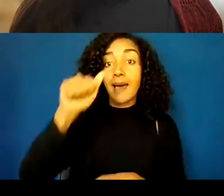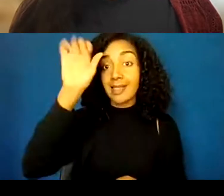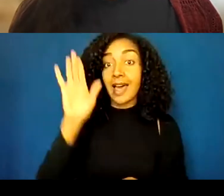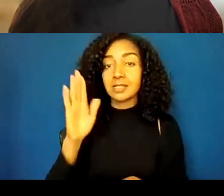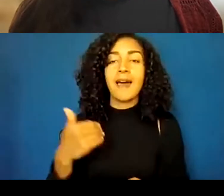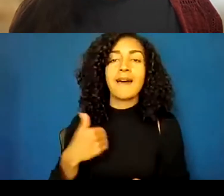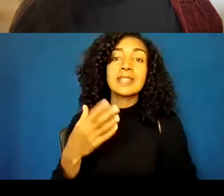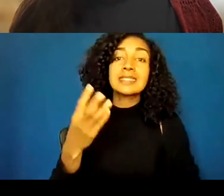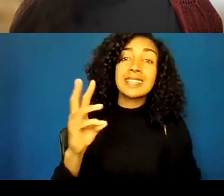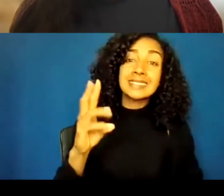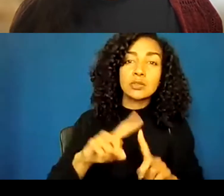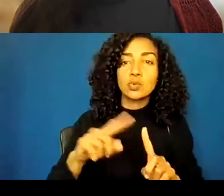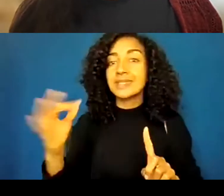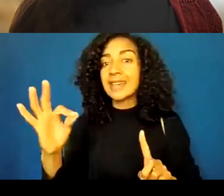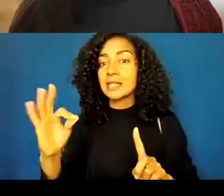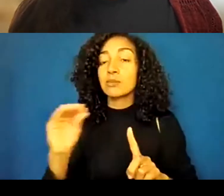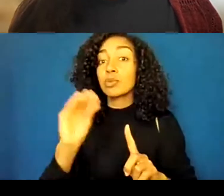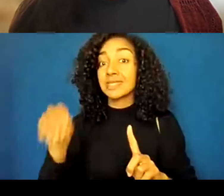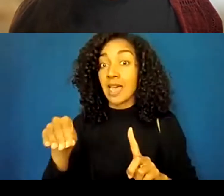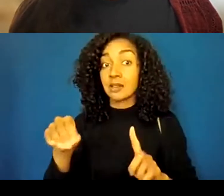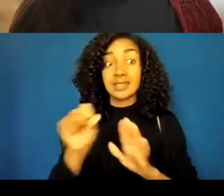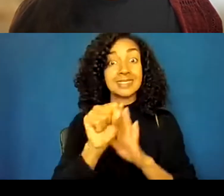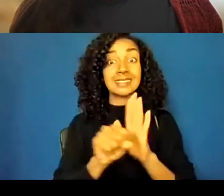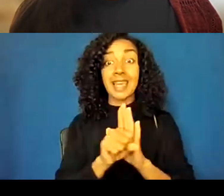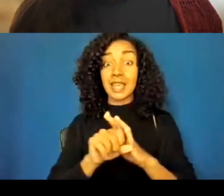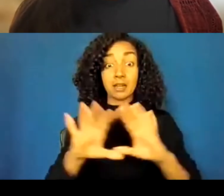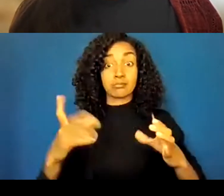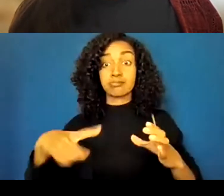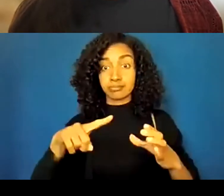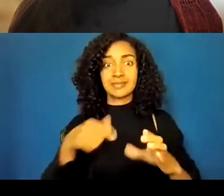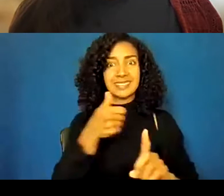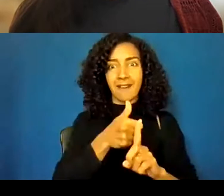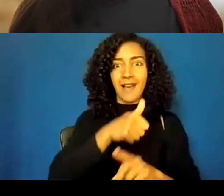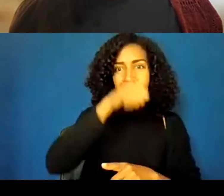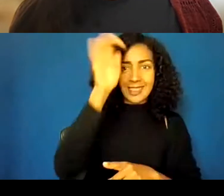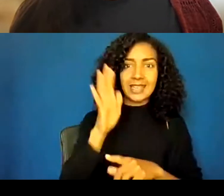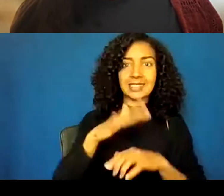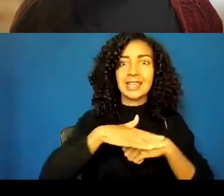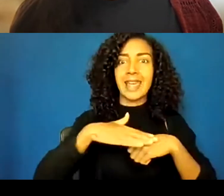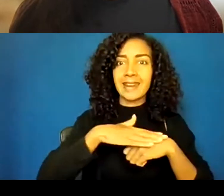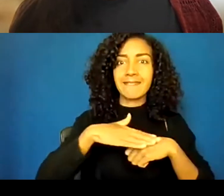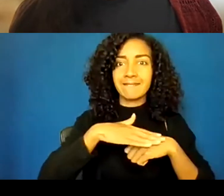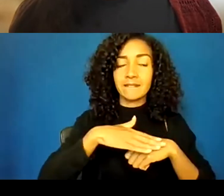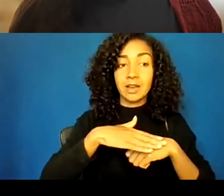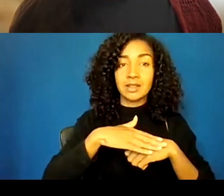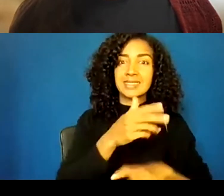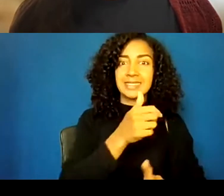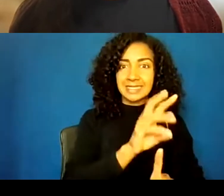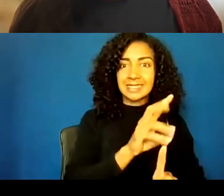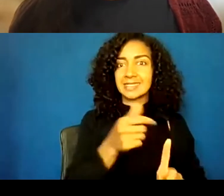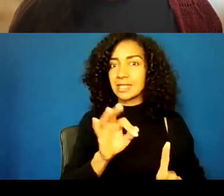to 19% of the state population is Alaska Native. And of the state population, the